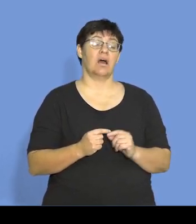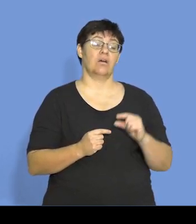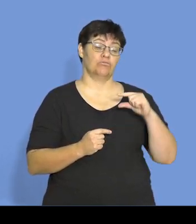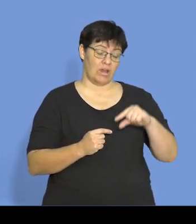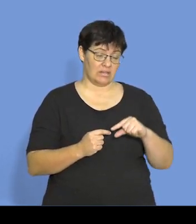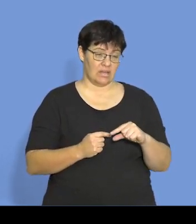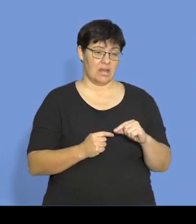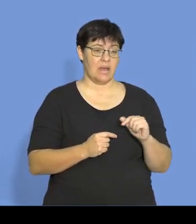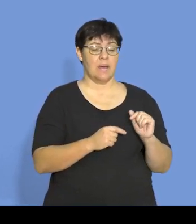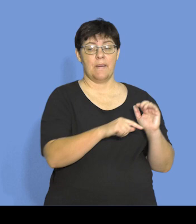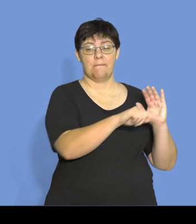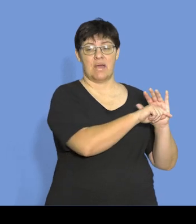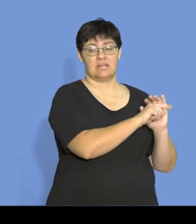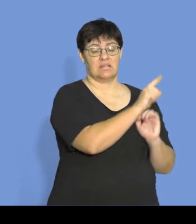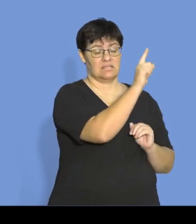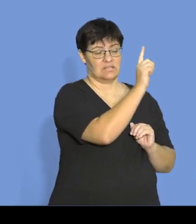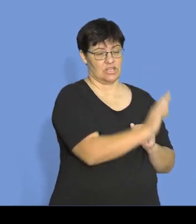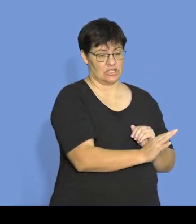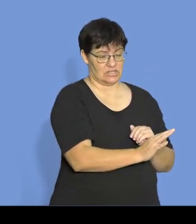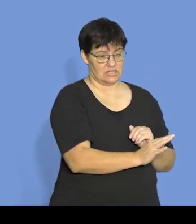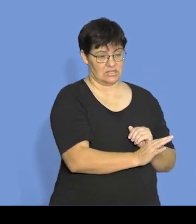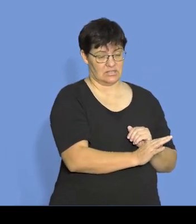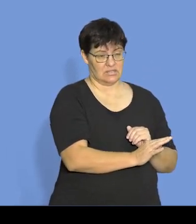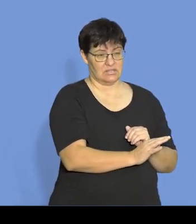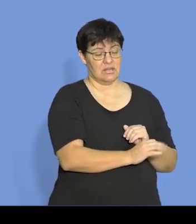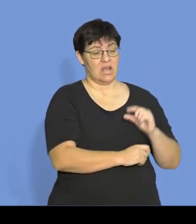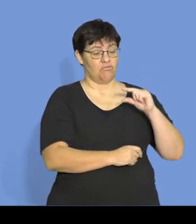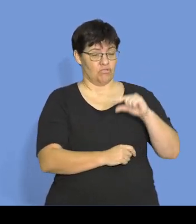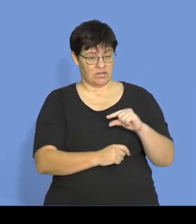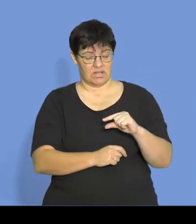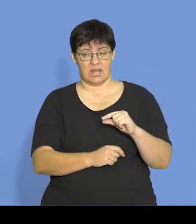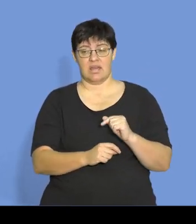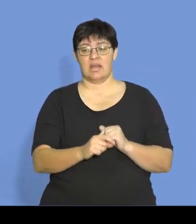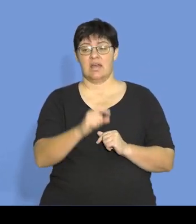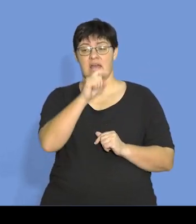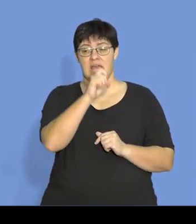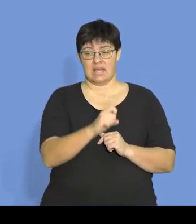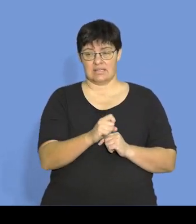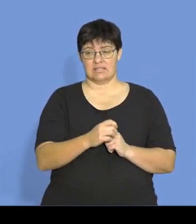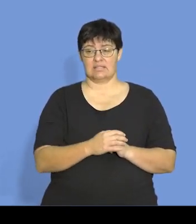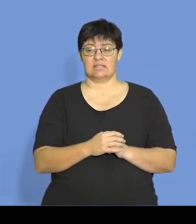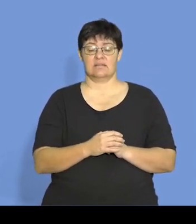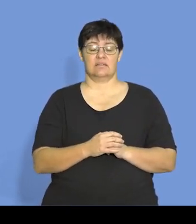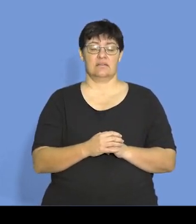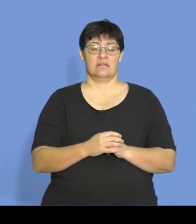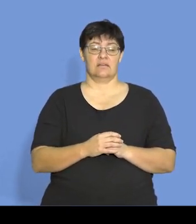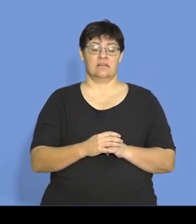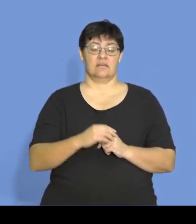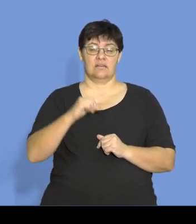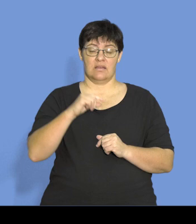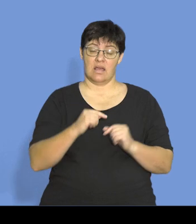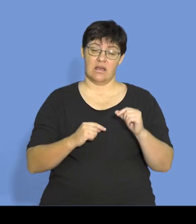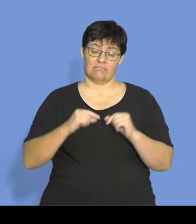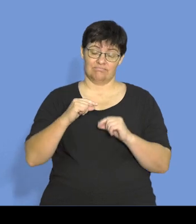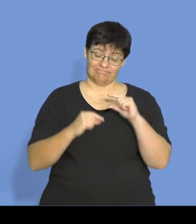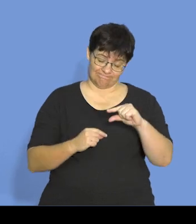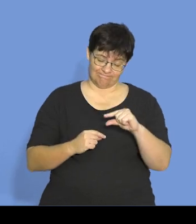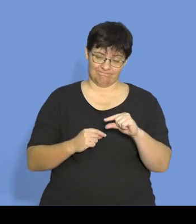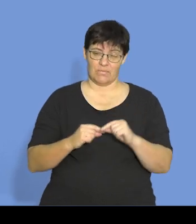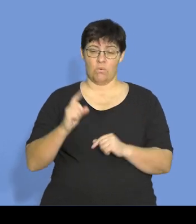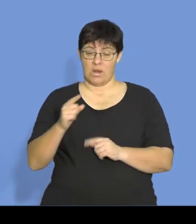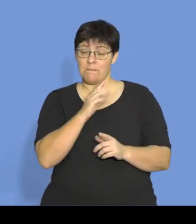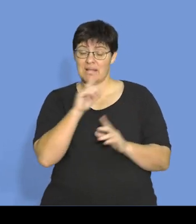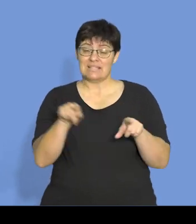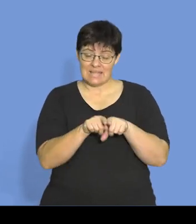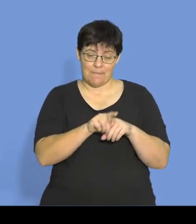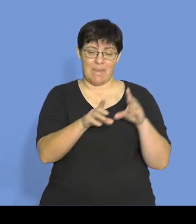3. But because of the shading that I did here, it means I must also include the bar for the two things that